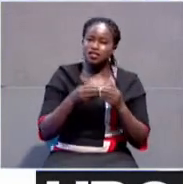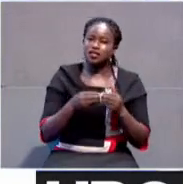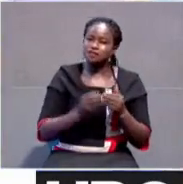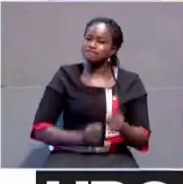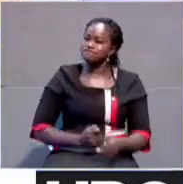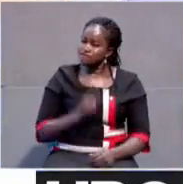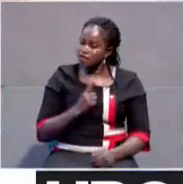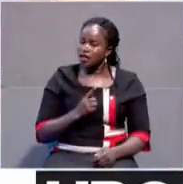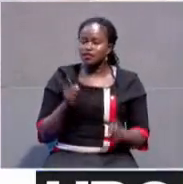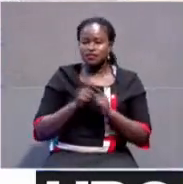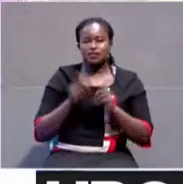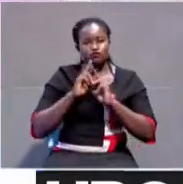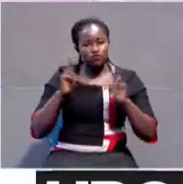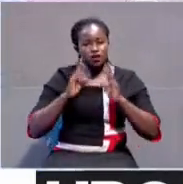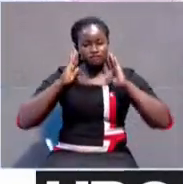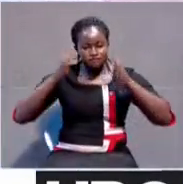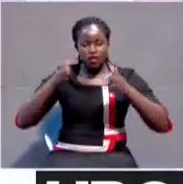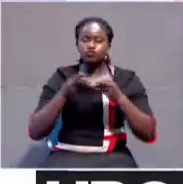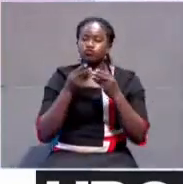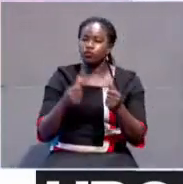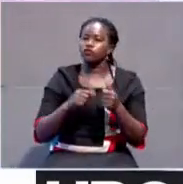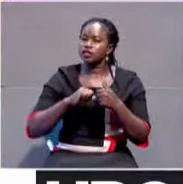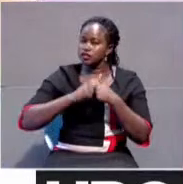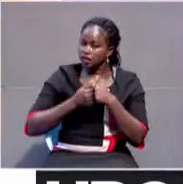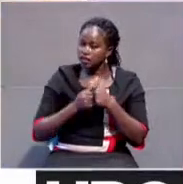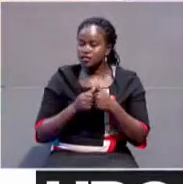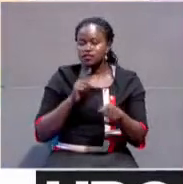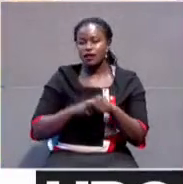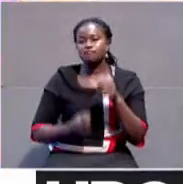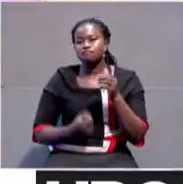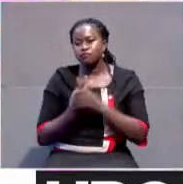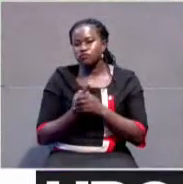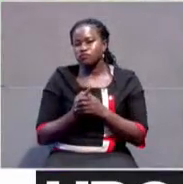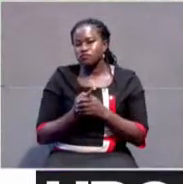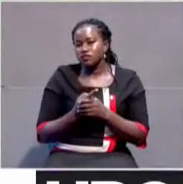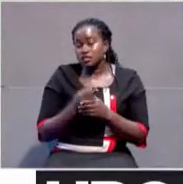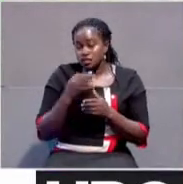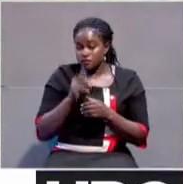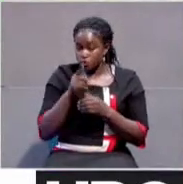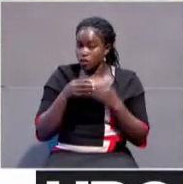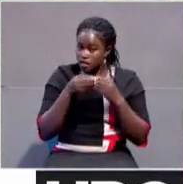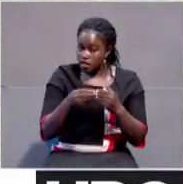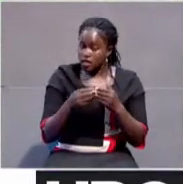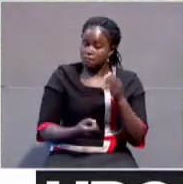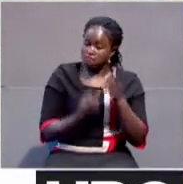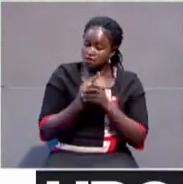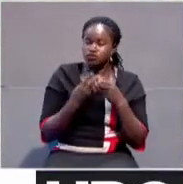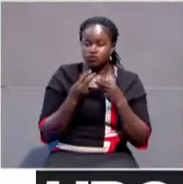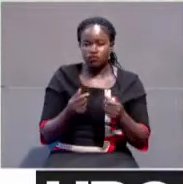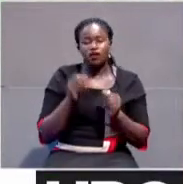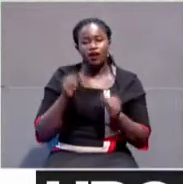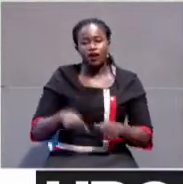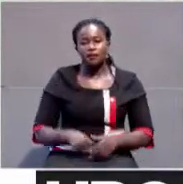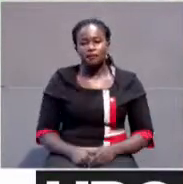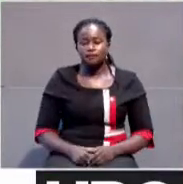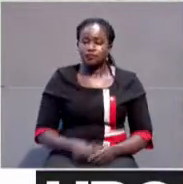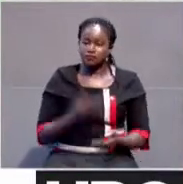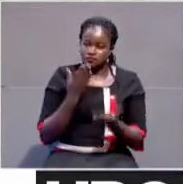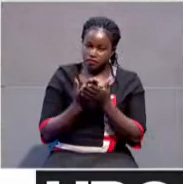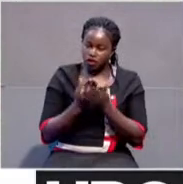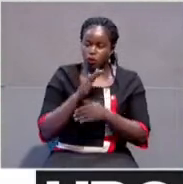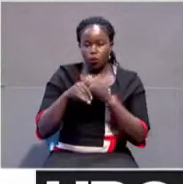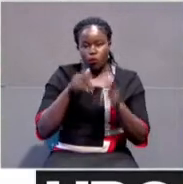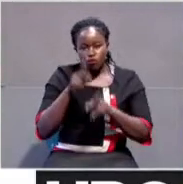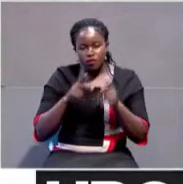determined if they are to solve challenges that are likely to be encountered in leadership. I urge all those in the Kabaka's service,